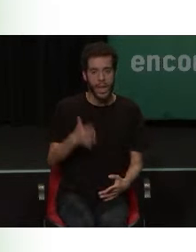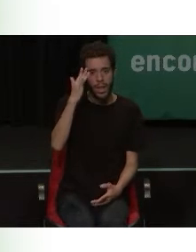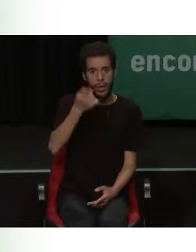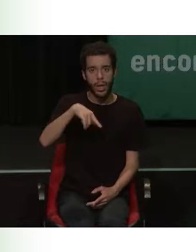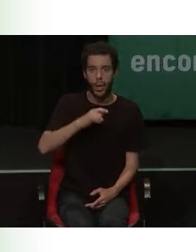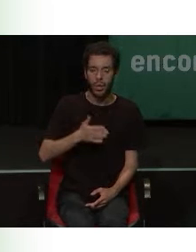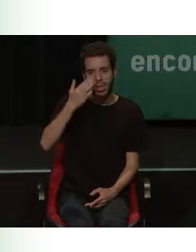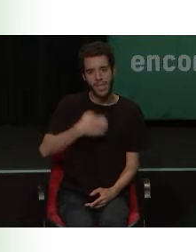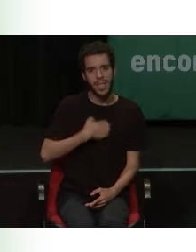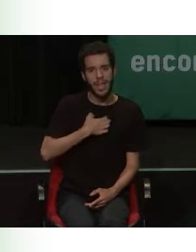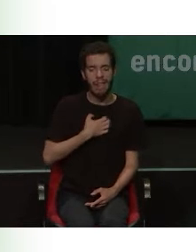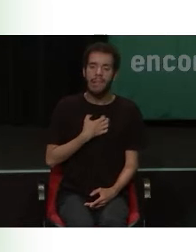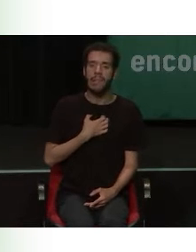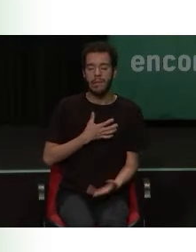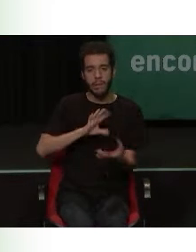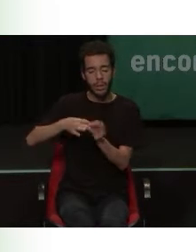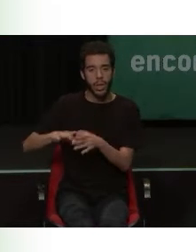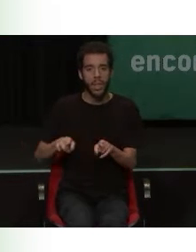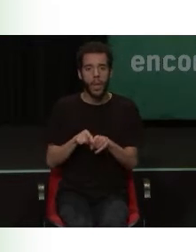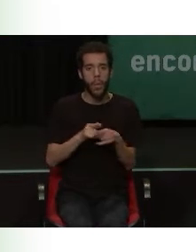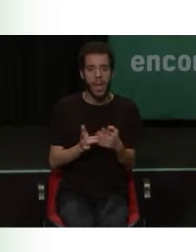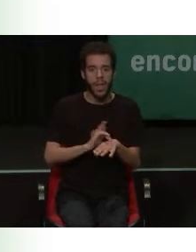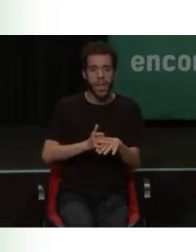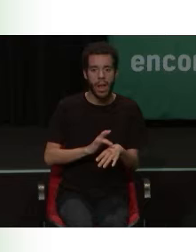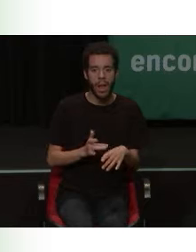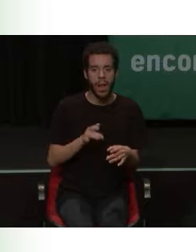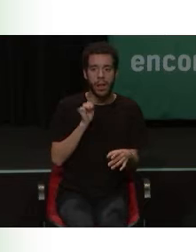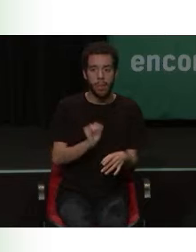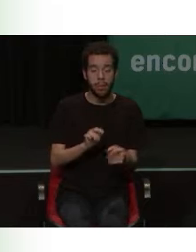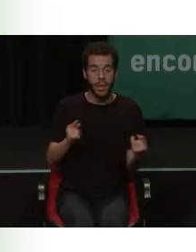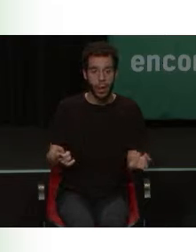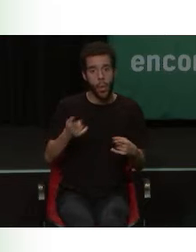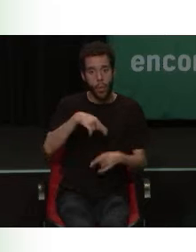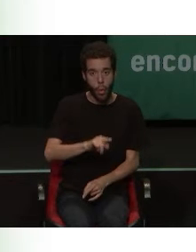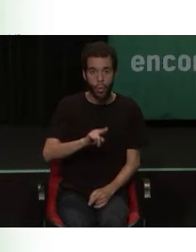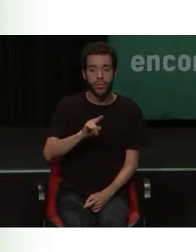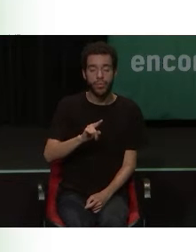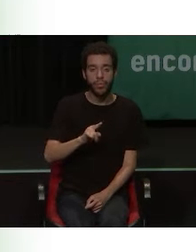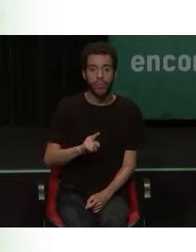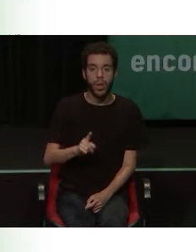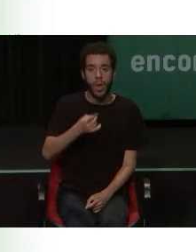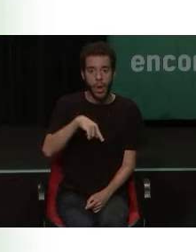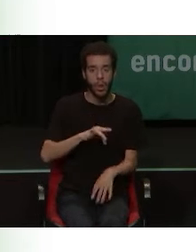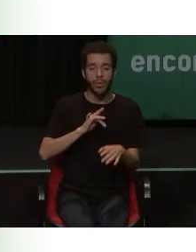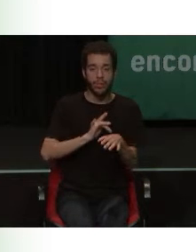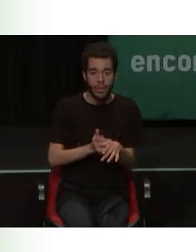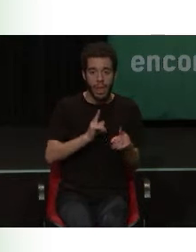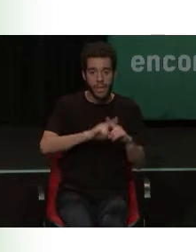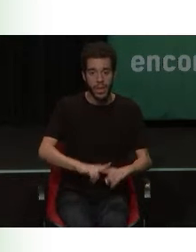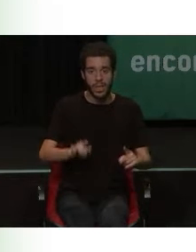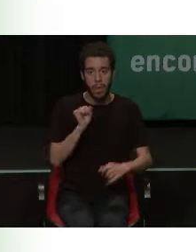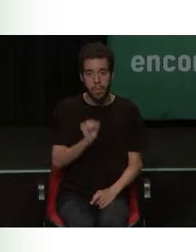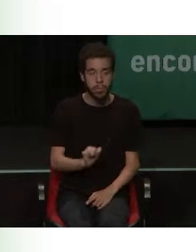that makes sense is the theory of the differential susceptibility. Based on the possibility